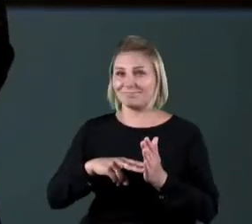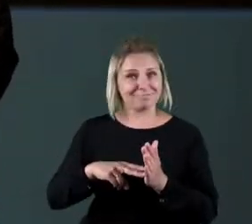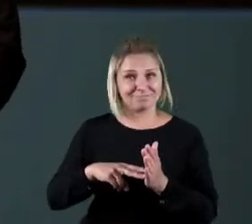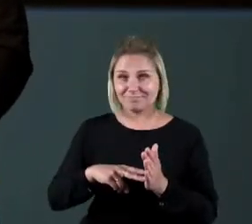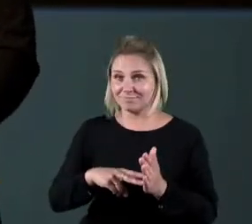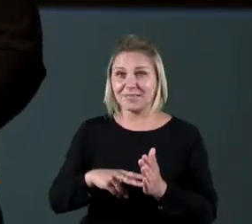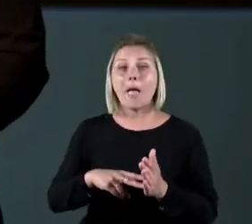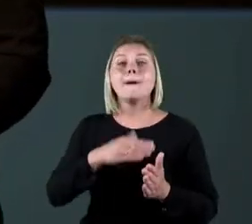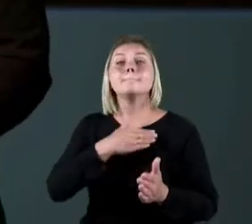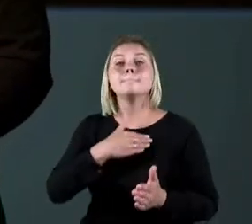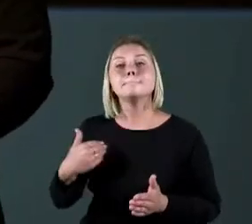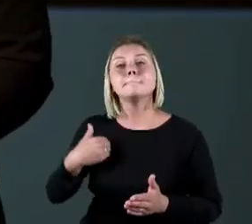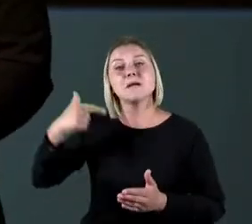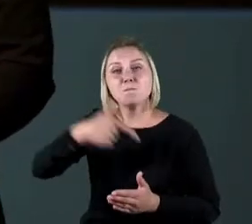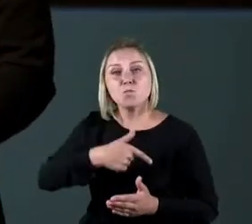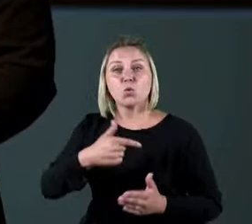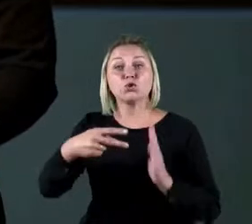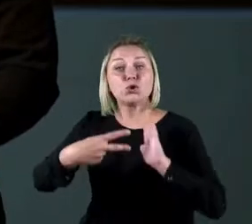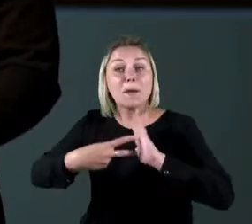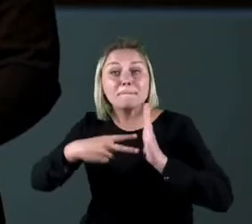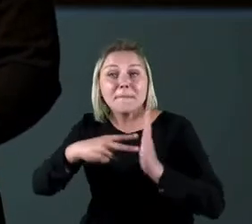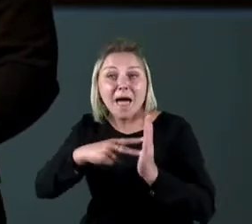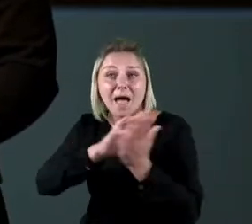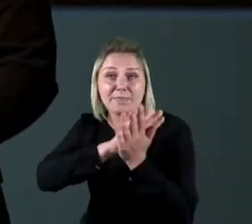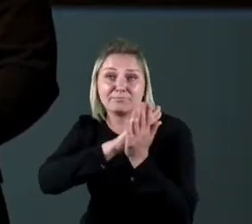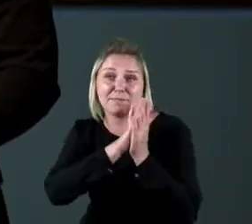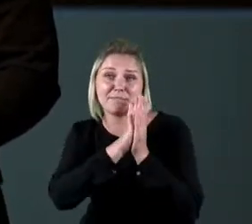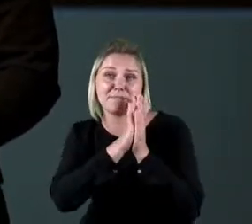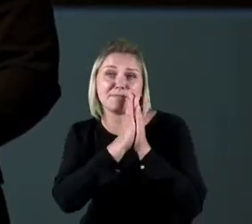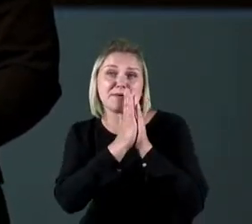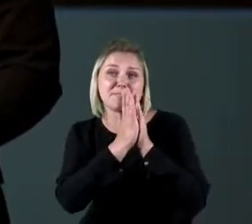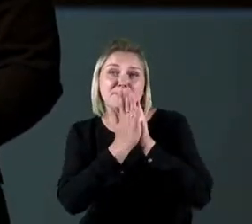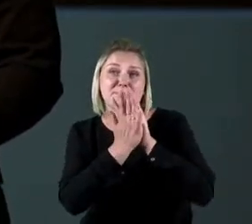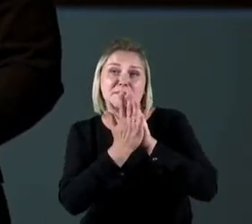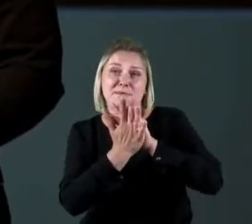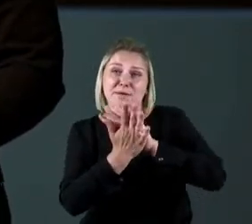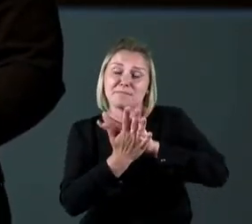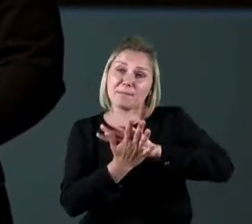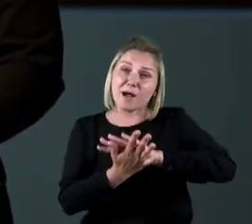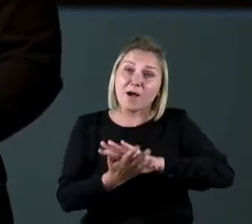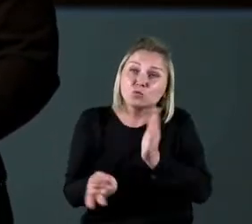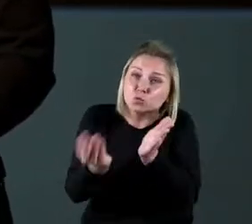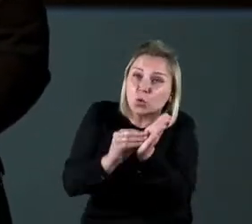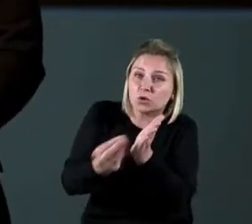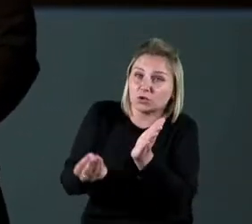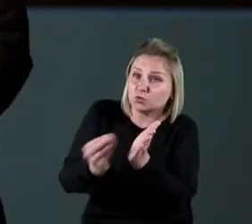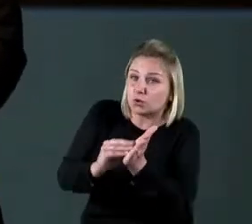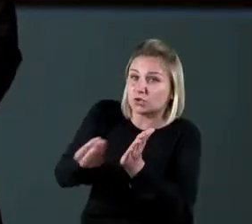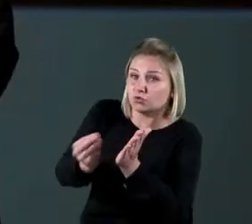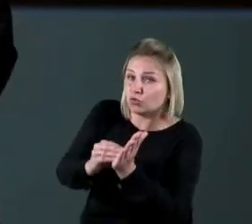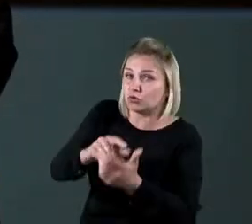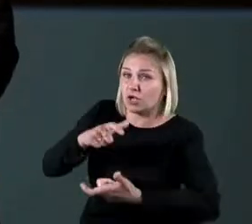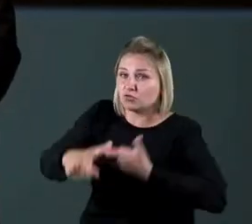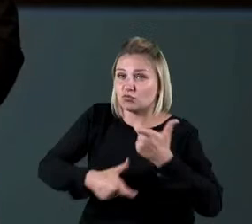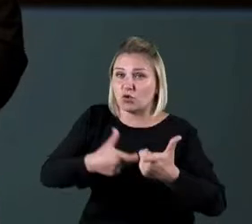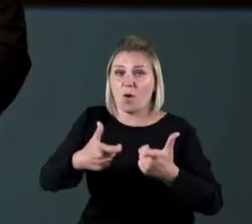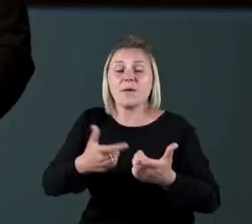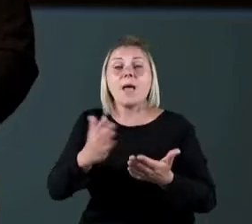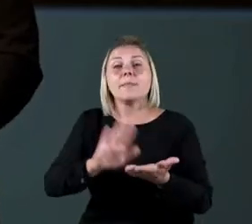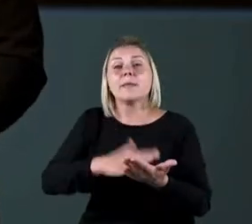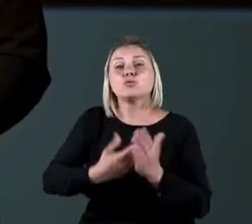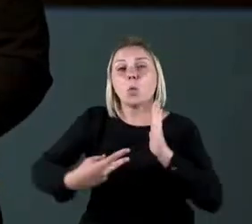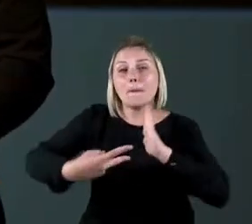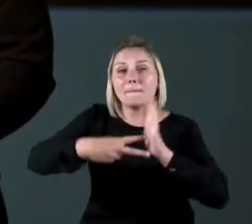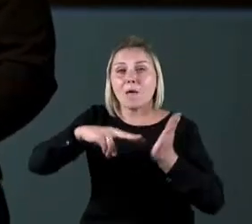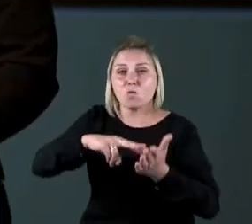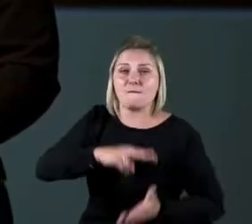by changing our planning processes. Urban planning currently is overtly driven by